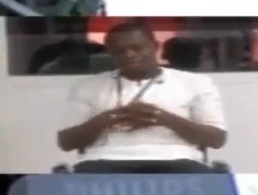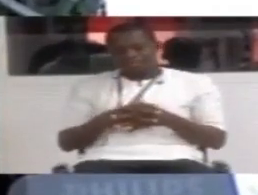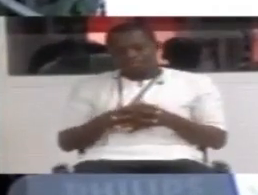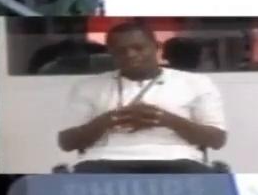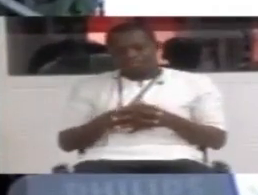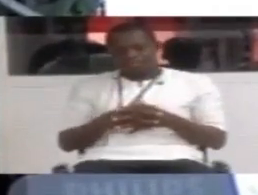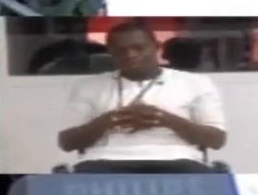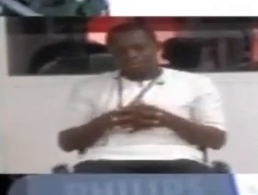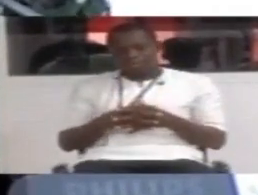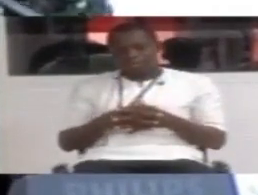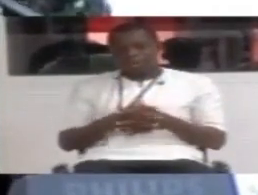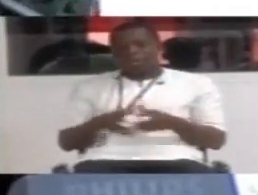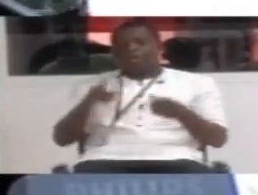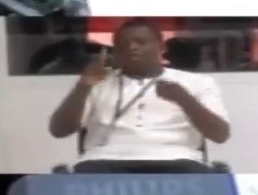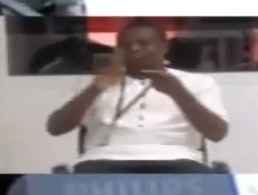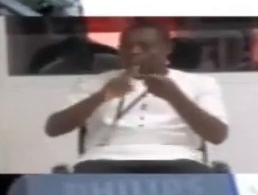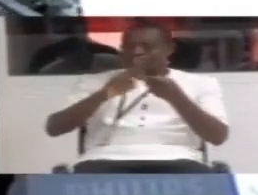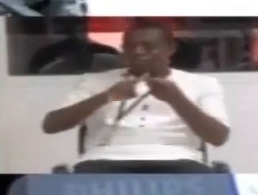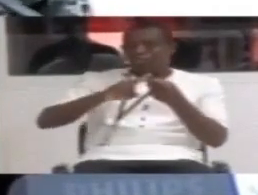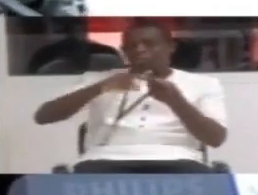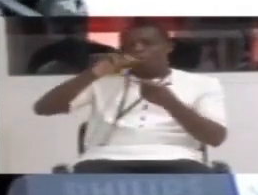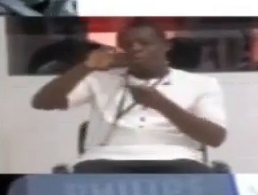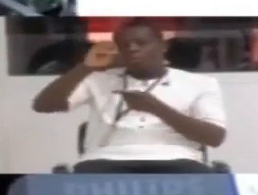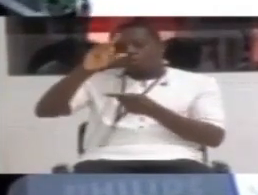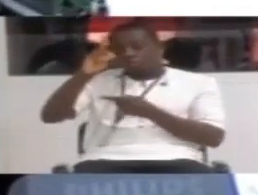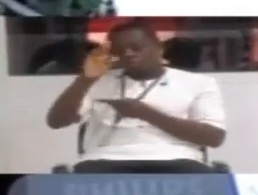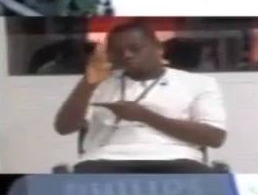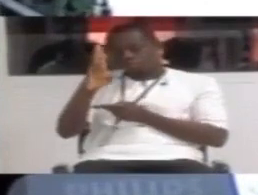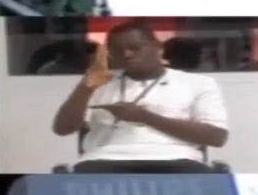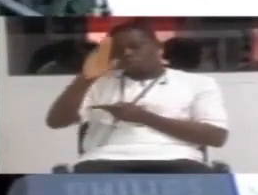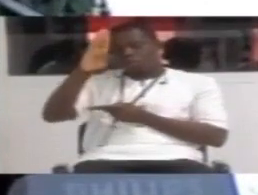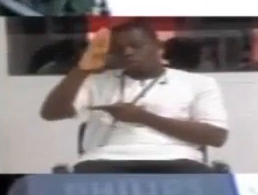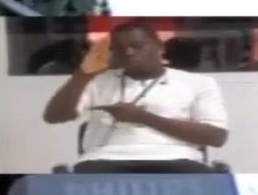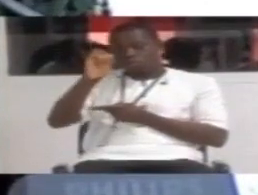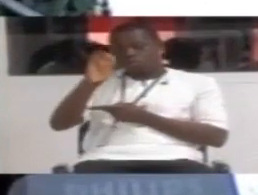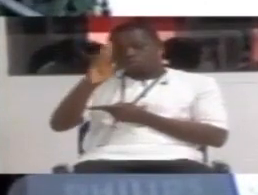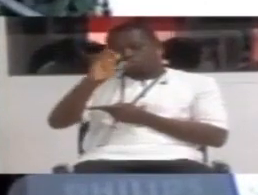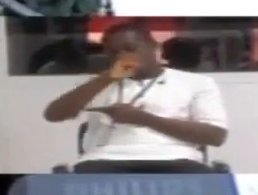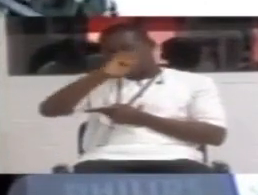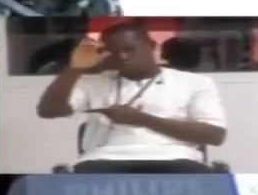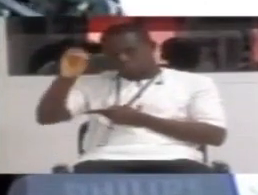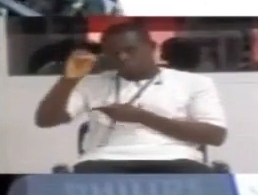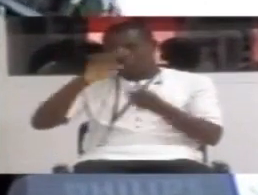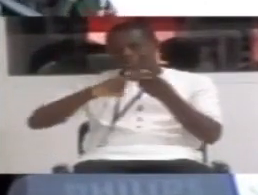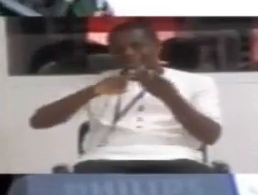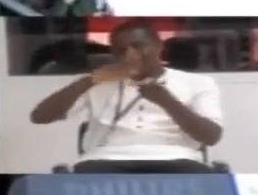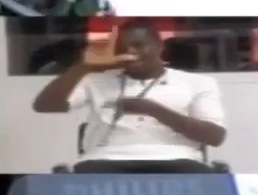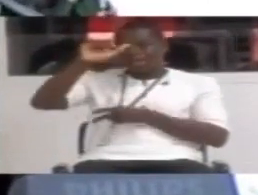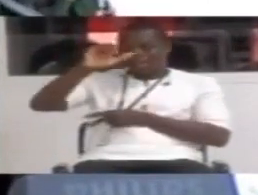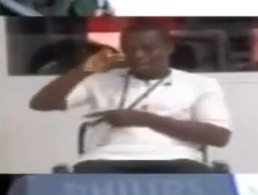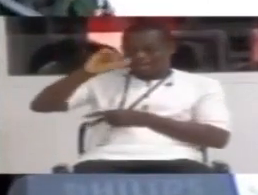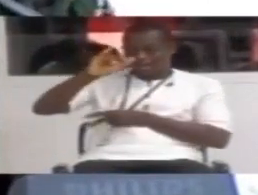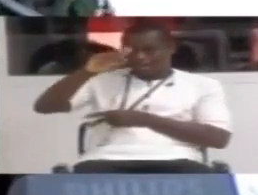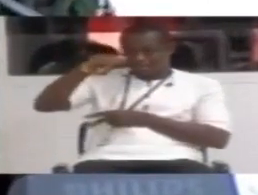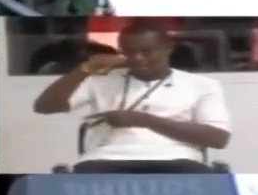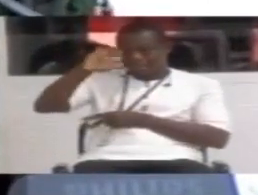bobu. Moy Busso? Modu Busso? That was Modu Busso. Lamine Sambu? Lamine Sambu.